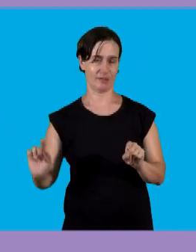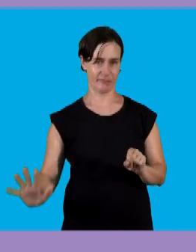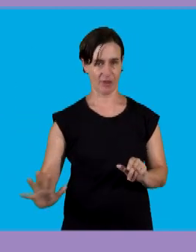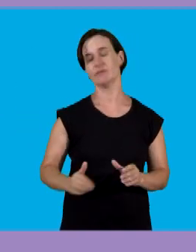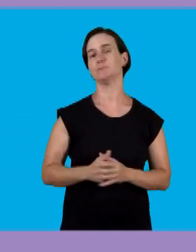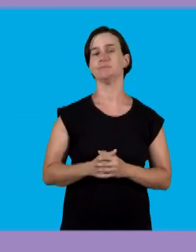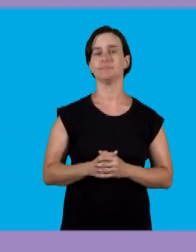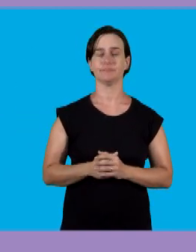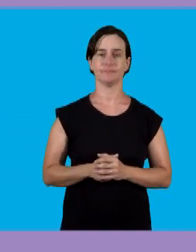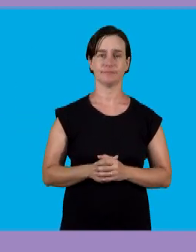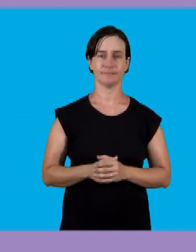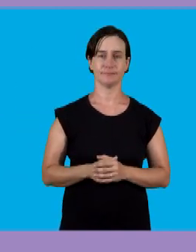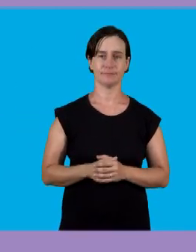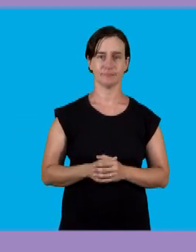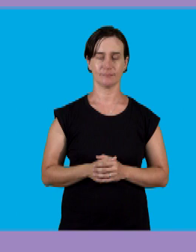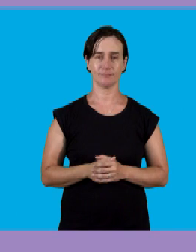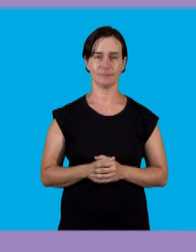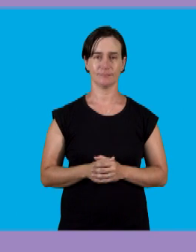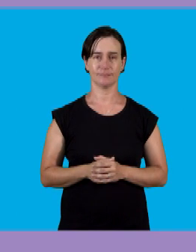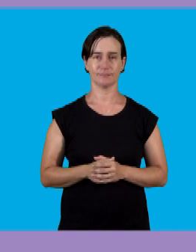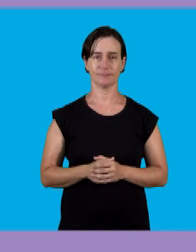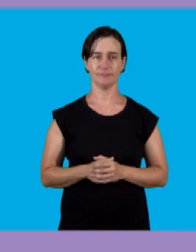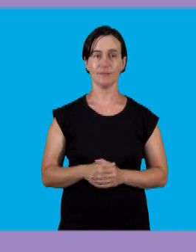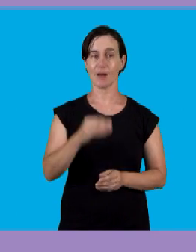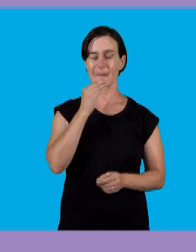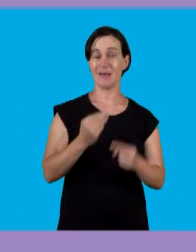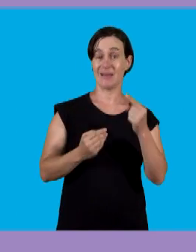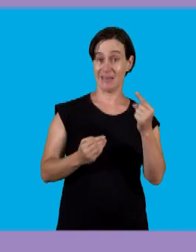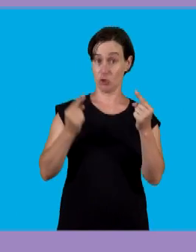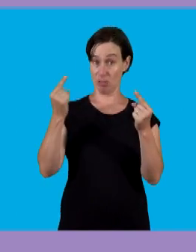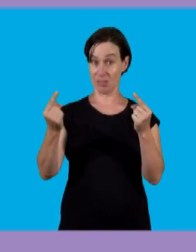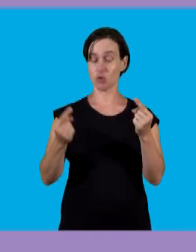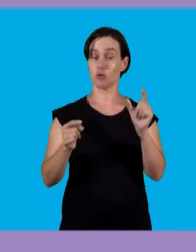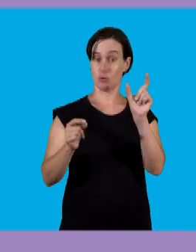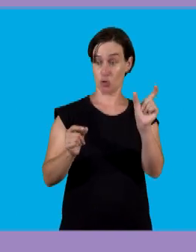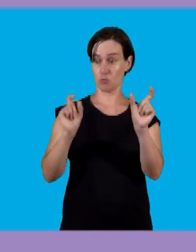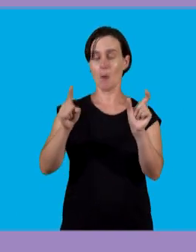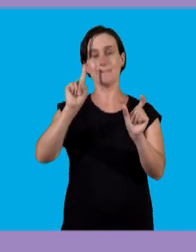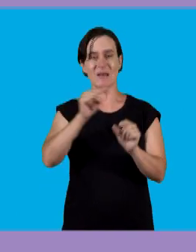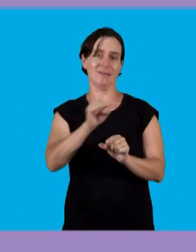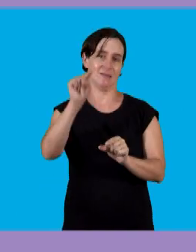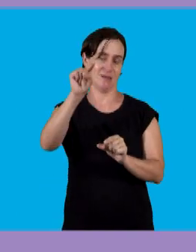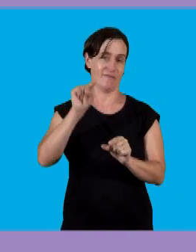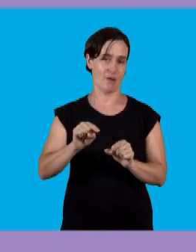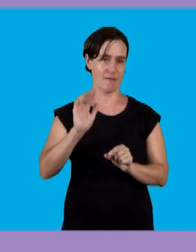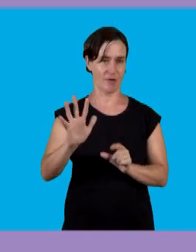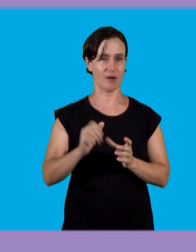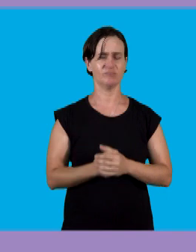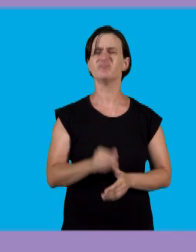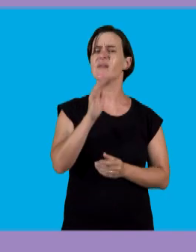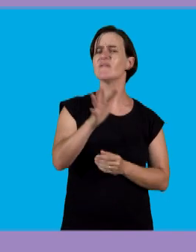divide by 5. So each of the terms in the binomial must divide by 5. Now, what is 15 divided by